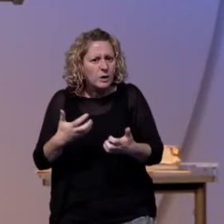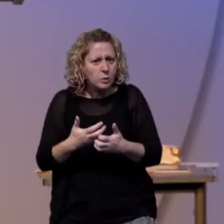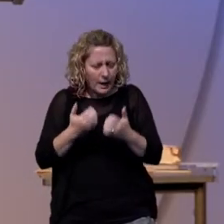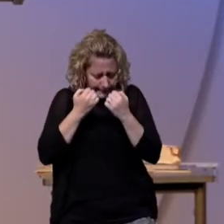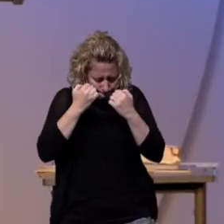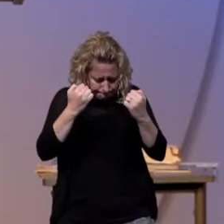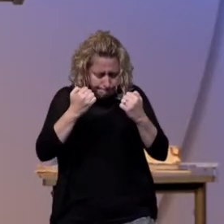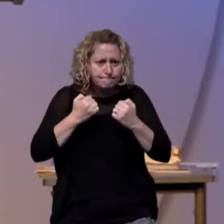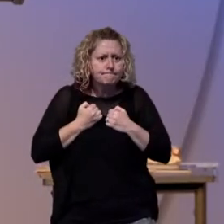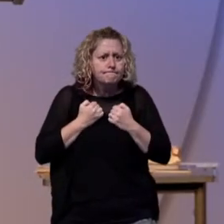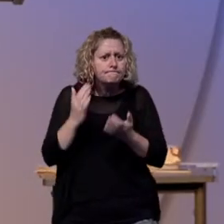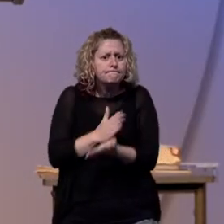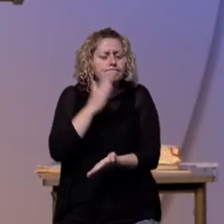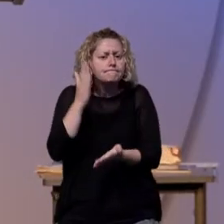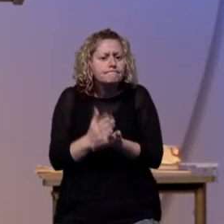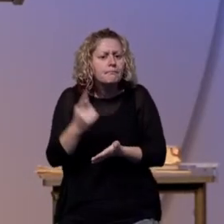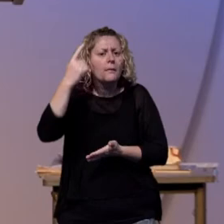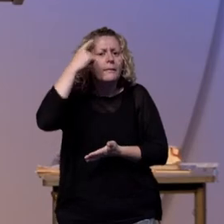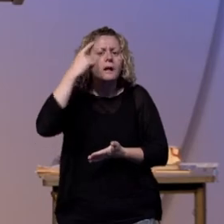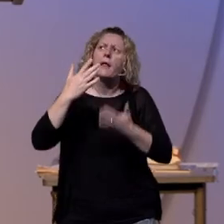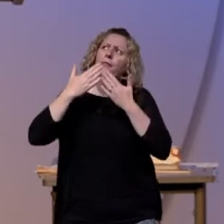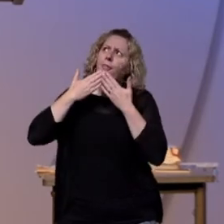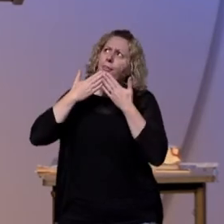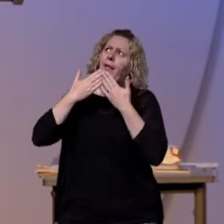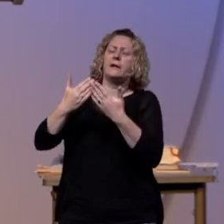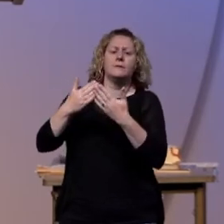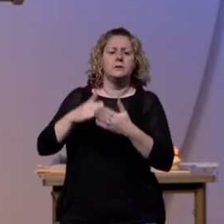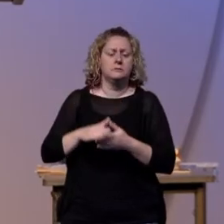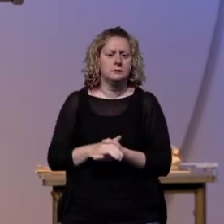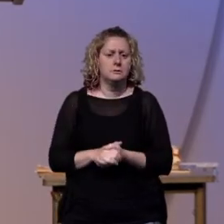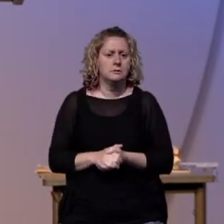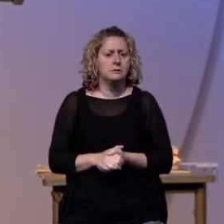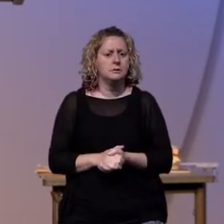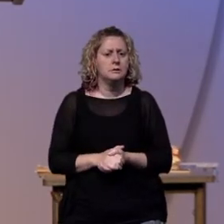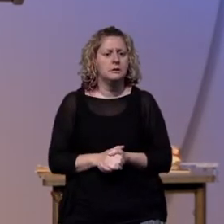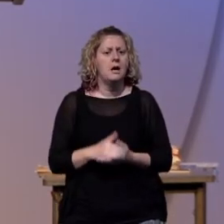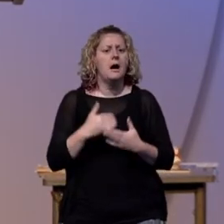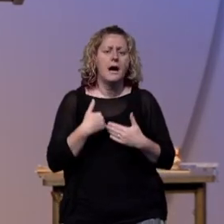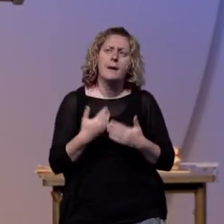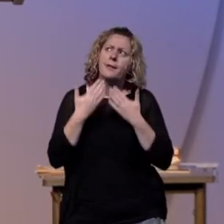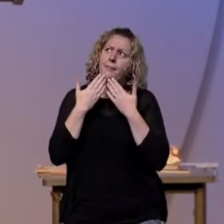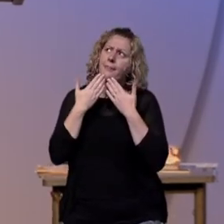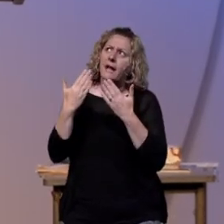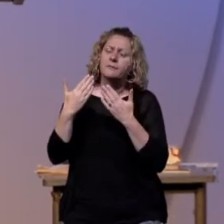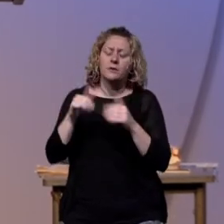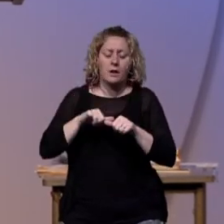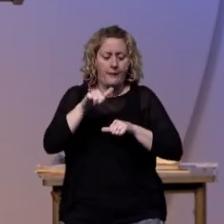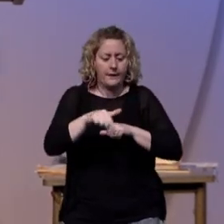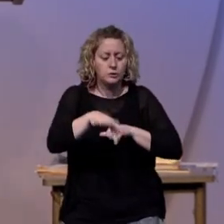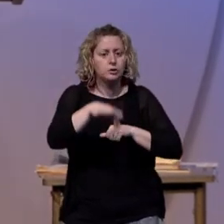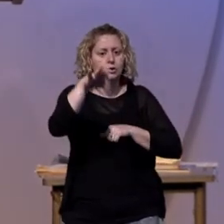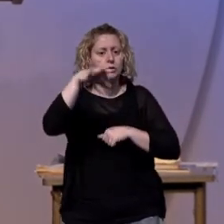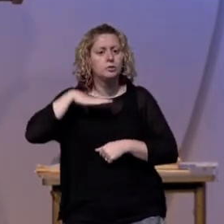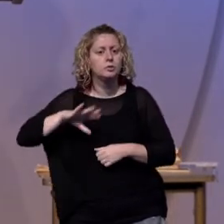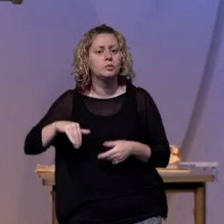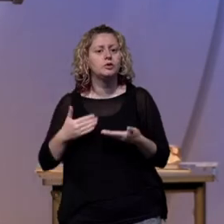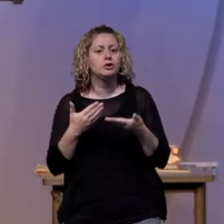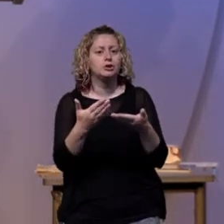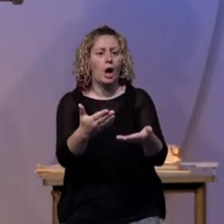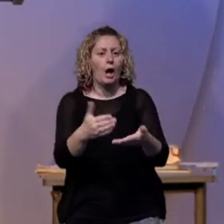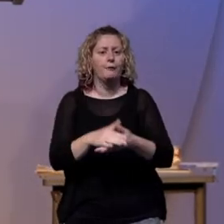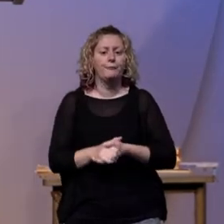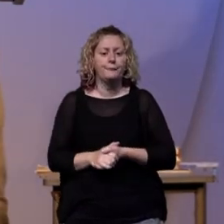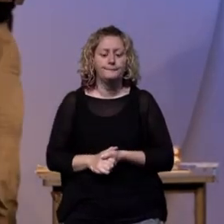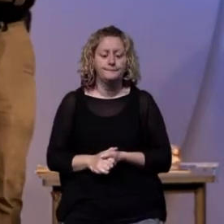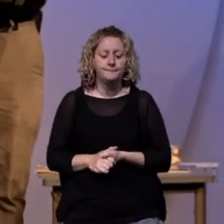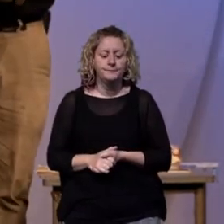that in my thinking, I'm thankful, I'm leading to thanksgiving and then choices to serve? Well, can you see, as we look